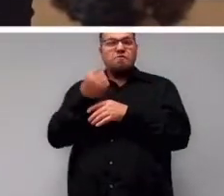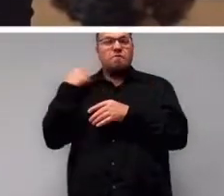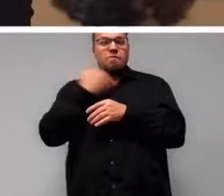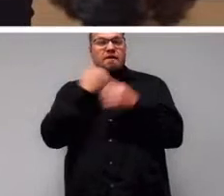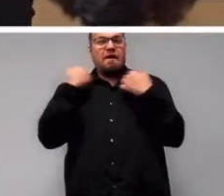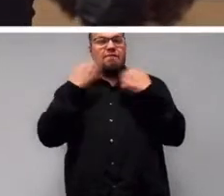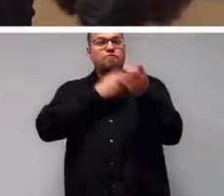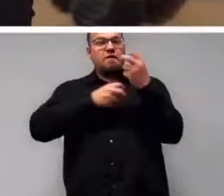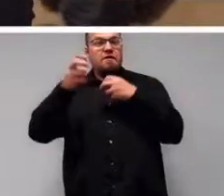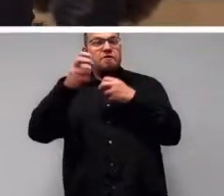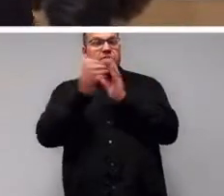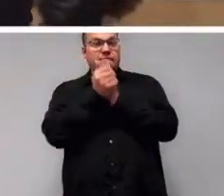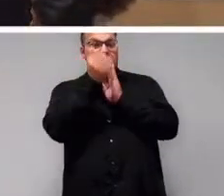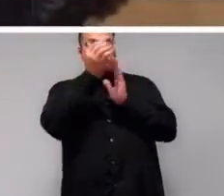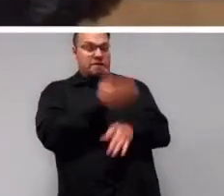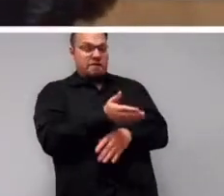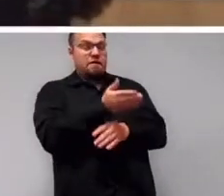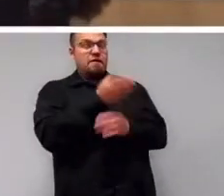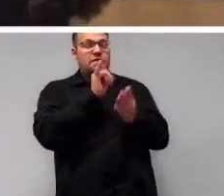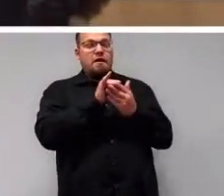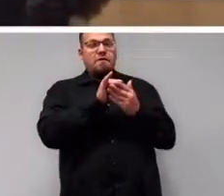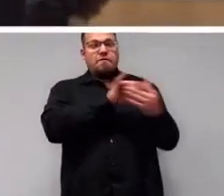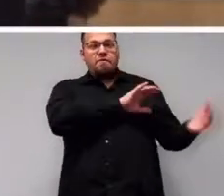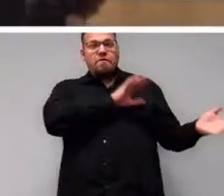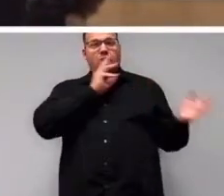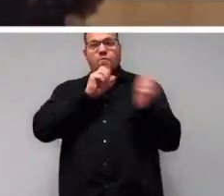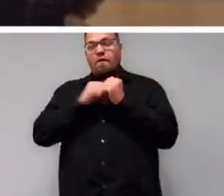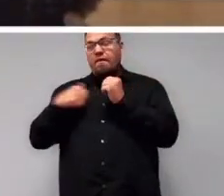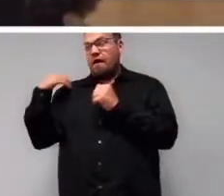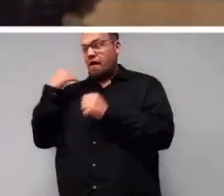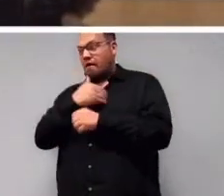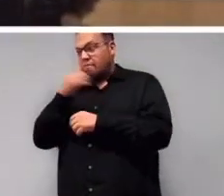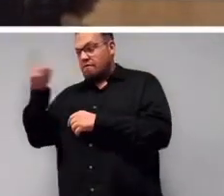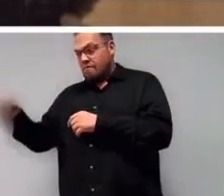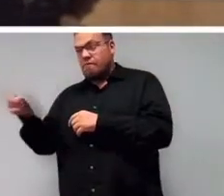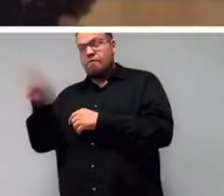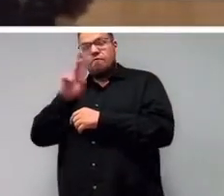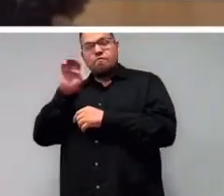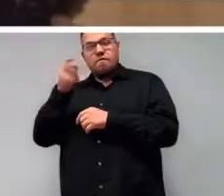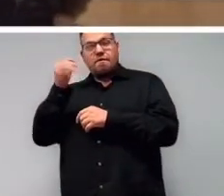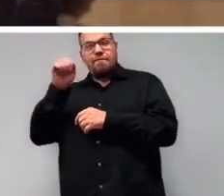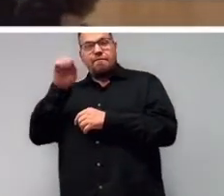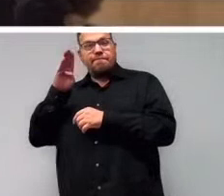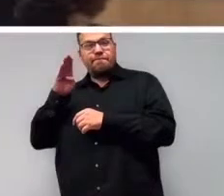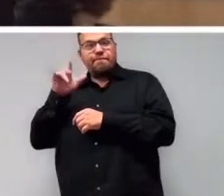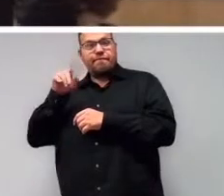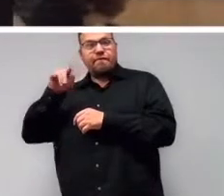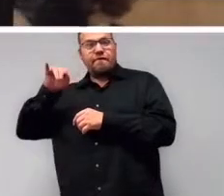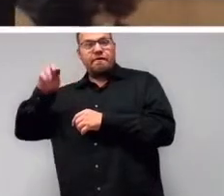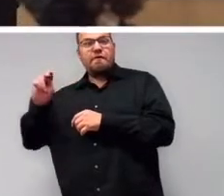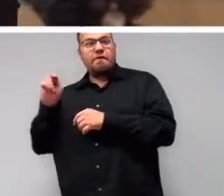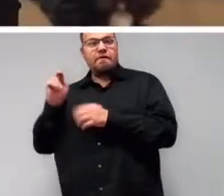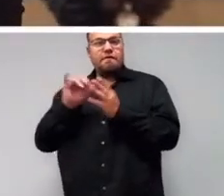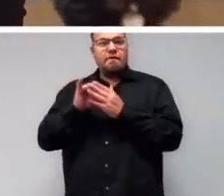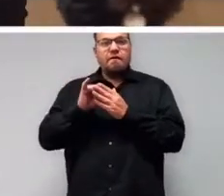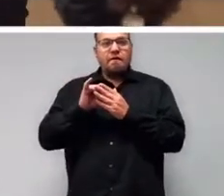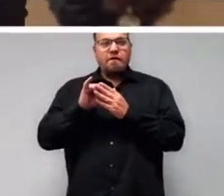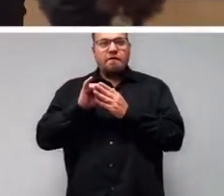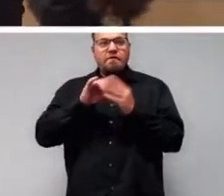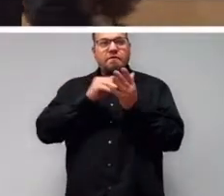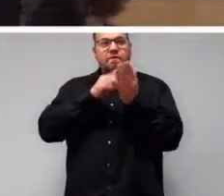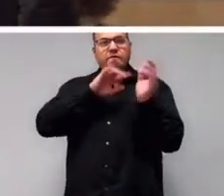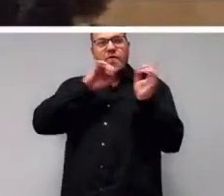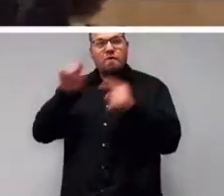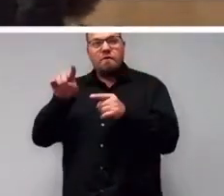specialists who are liaisons with vocational rehabilitation. So we start getting students into VR as early